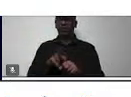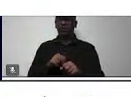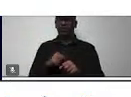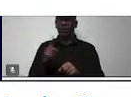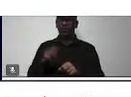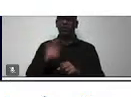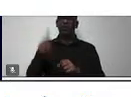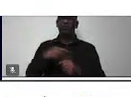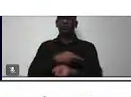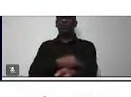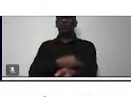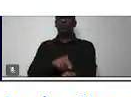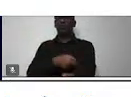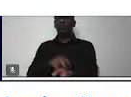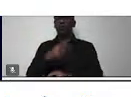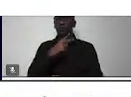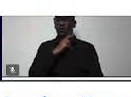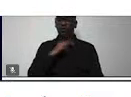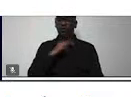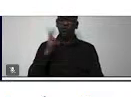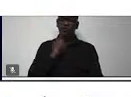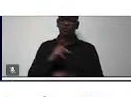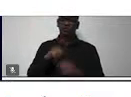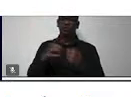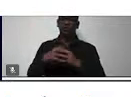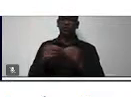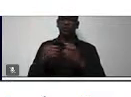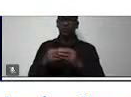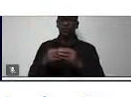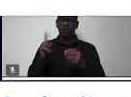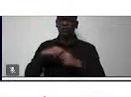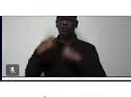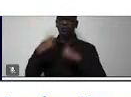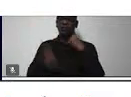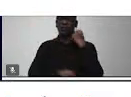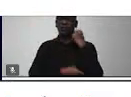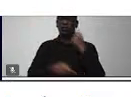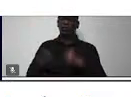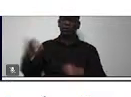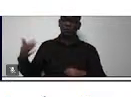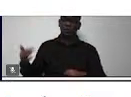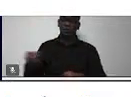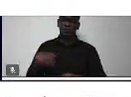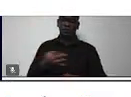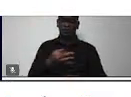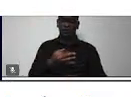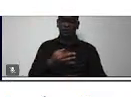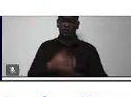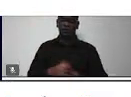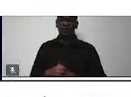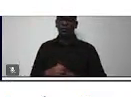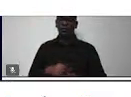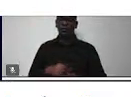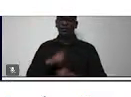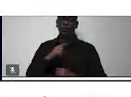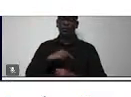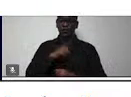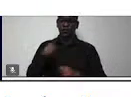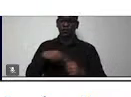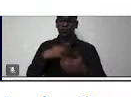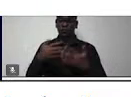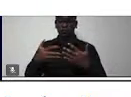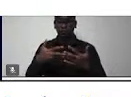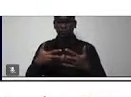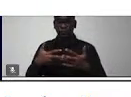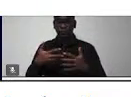vegetable fruit in terms of categories. And lastly, actually the fish and actually crustaceans. Those are actually the product categories that